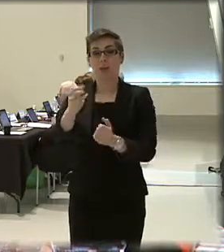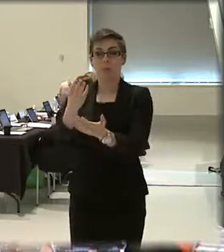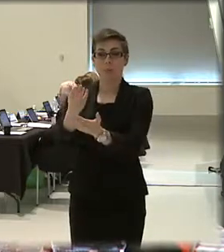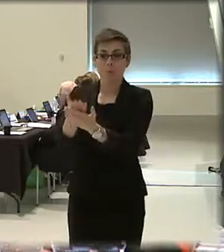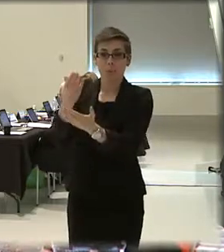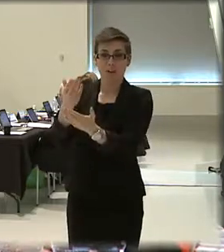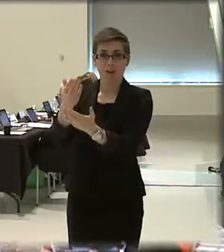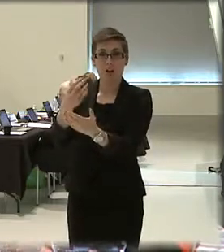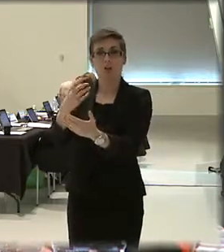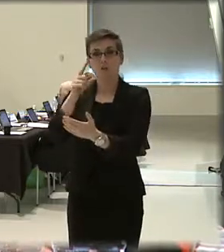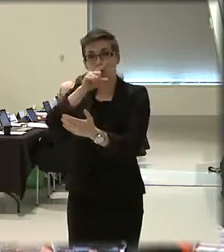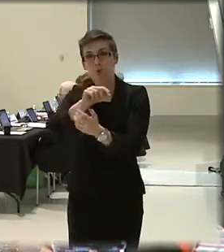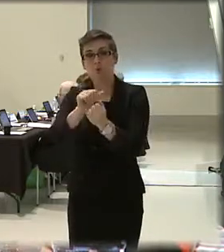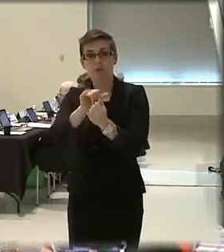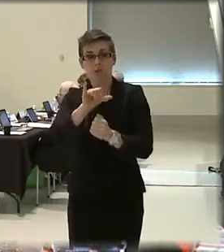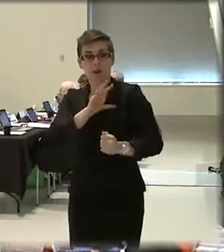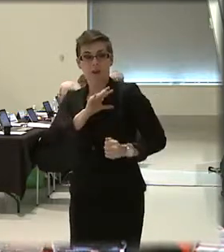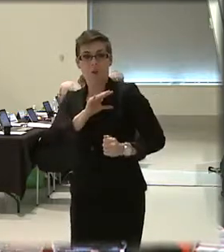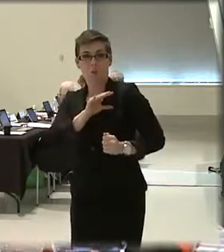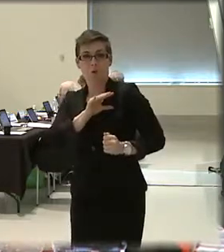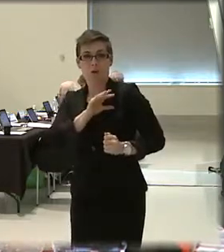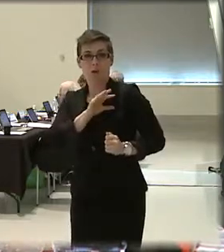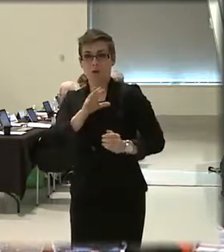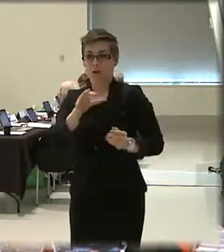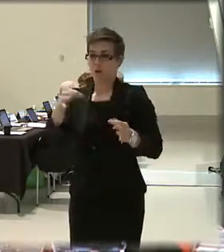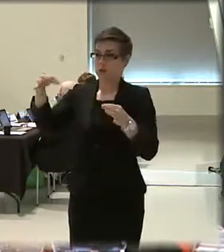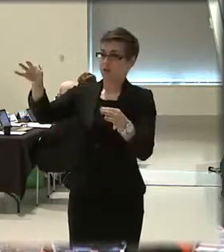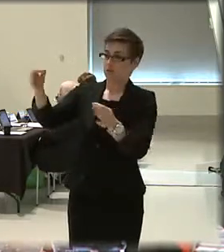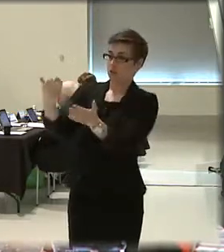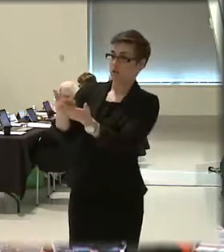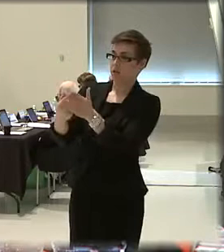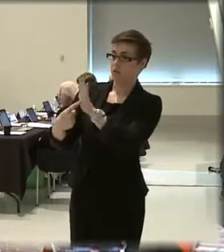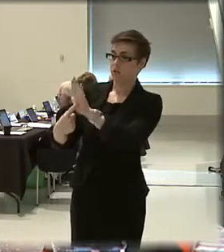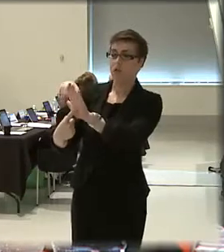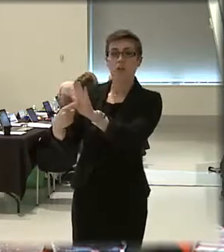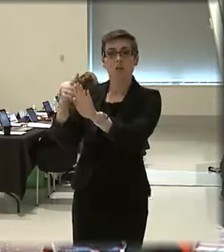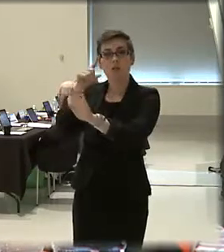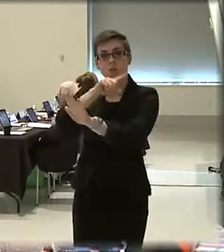the use of that camera. My worry, though, is that